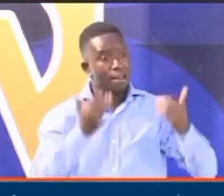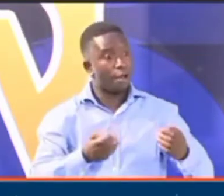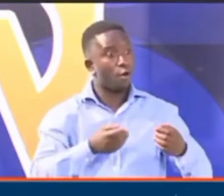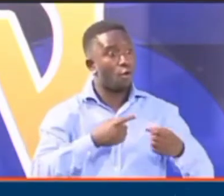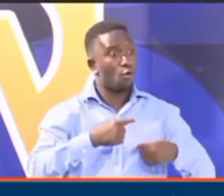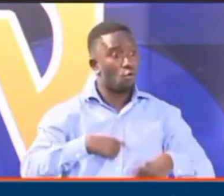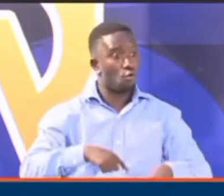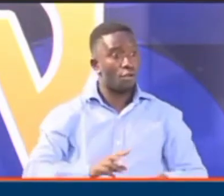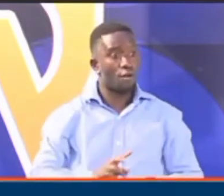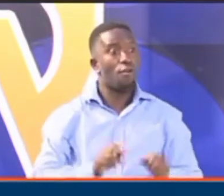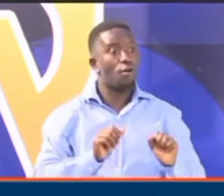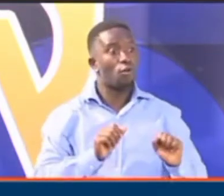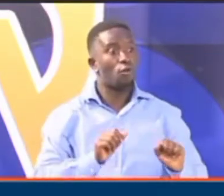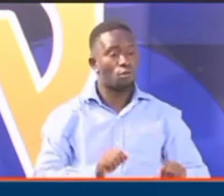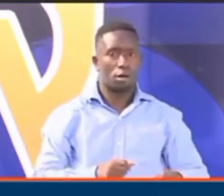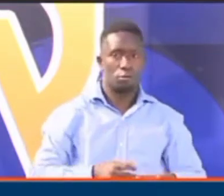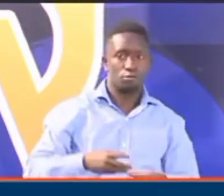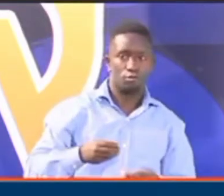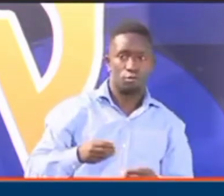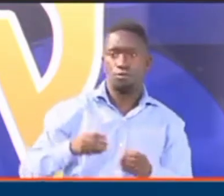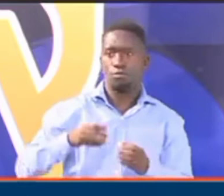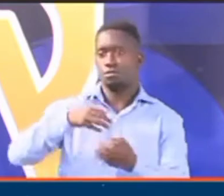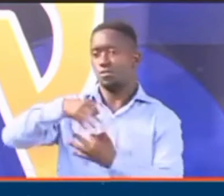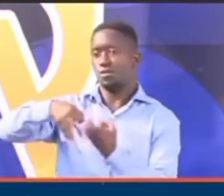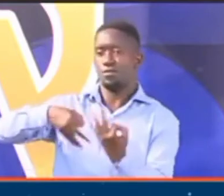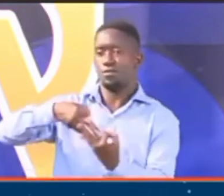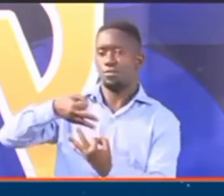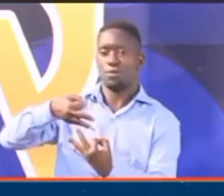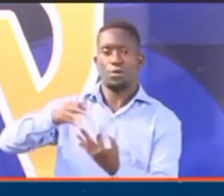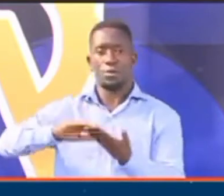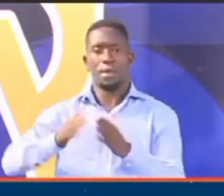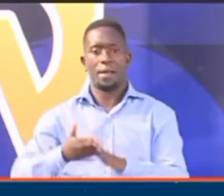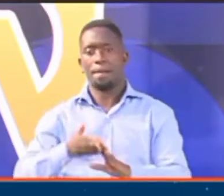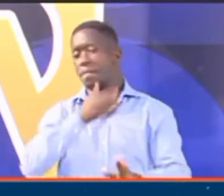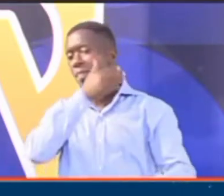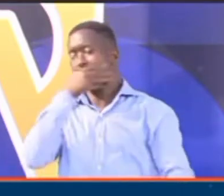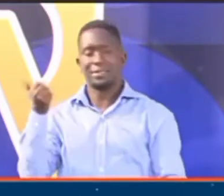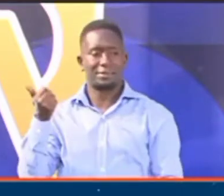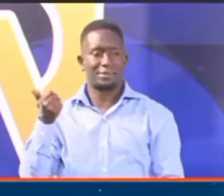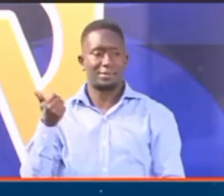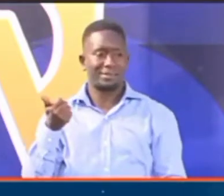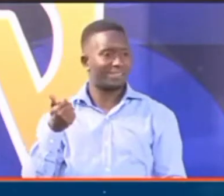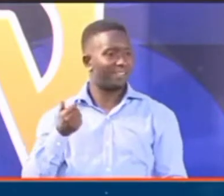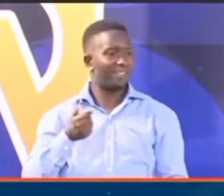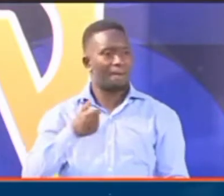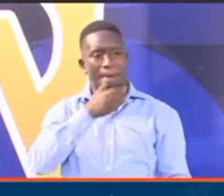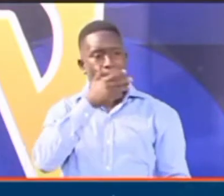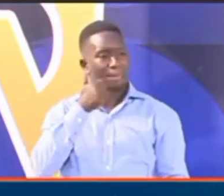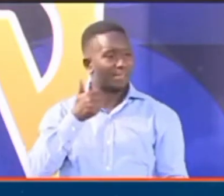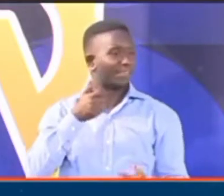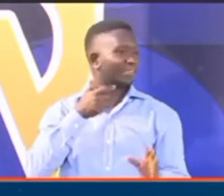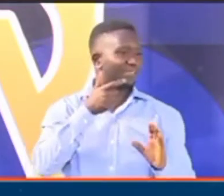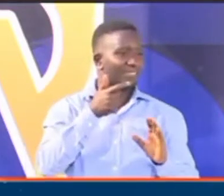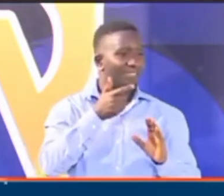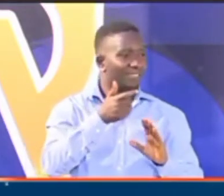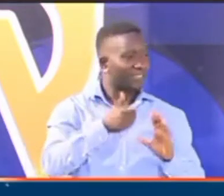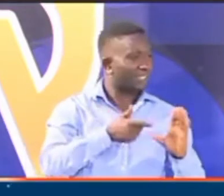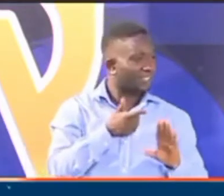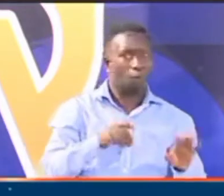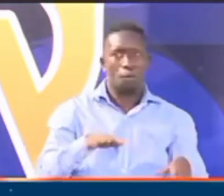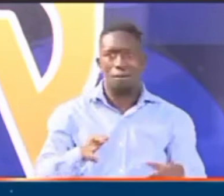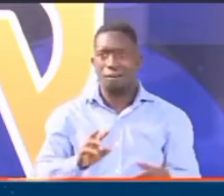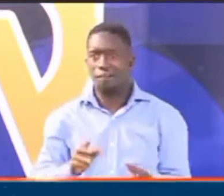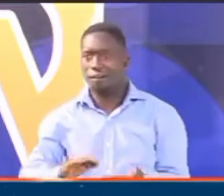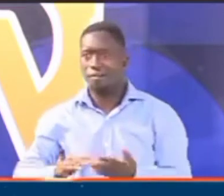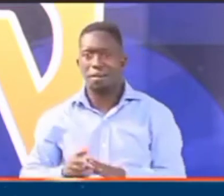just go to the fellowship to become, you know, the best journalists. We're not like robots, you know, we're not just going into the factory to